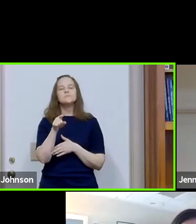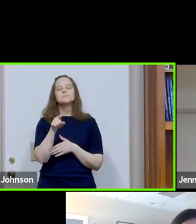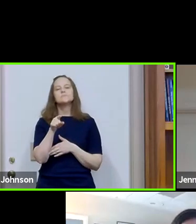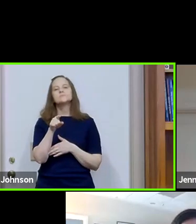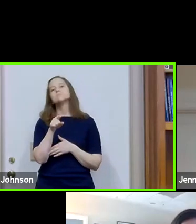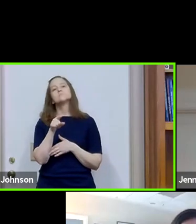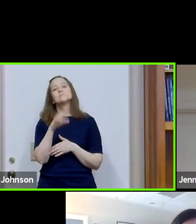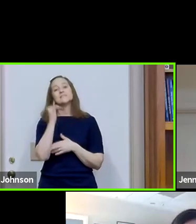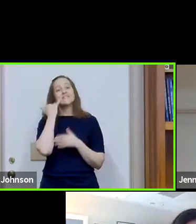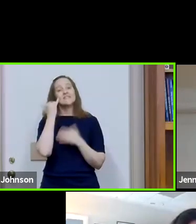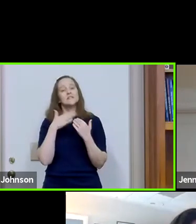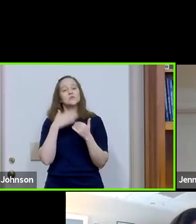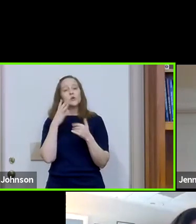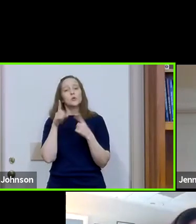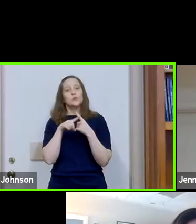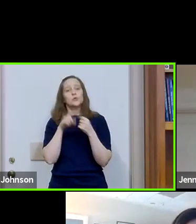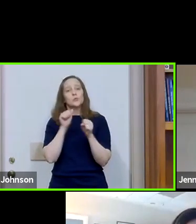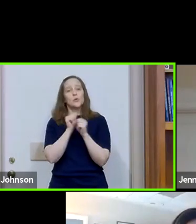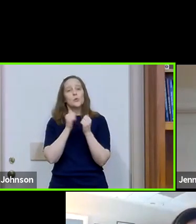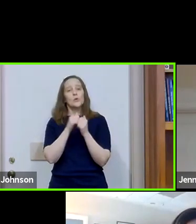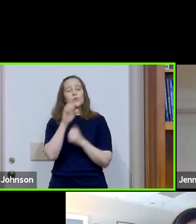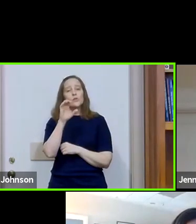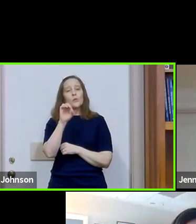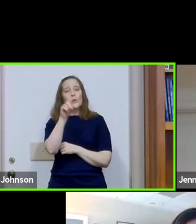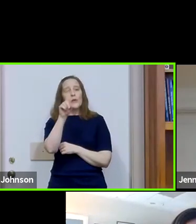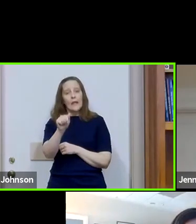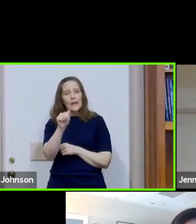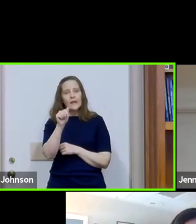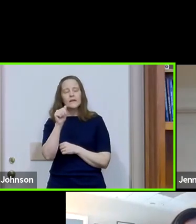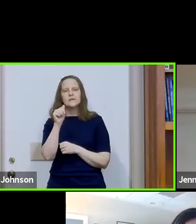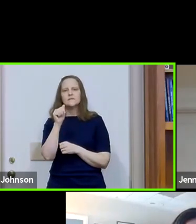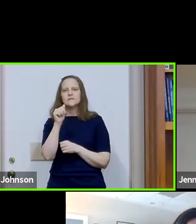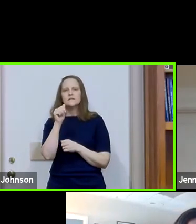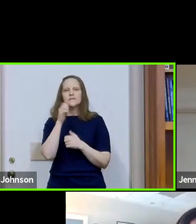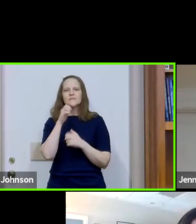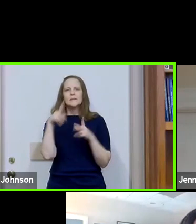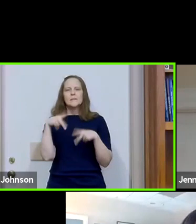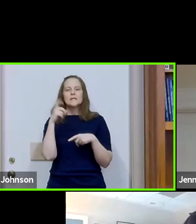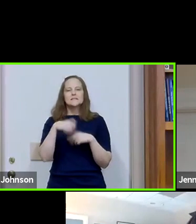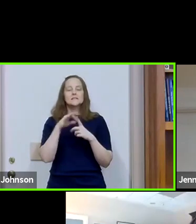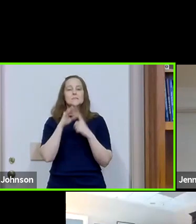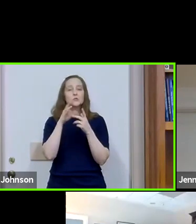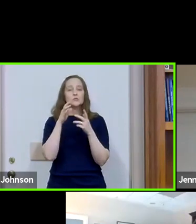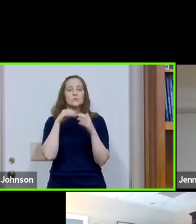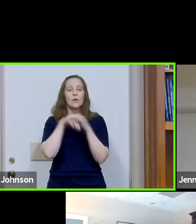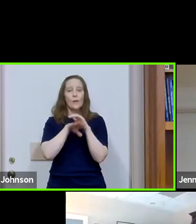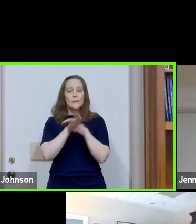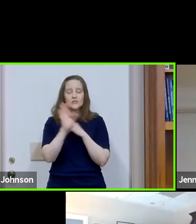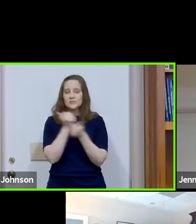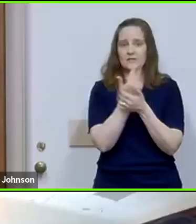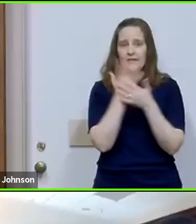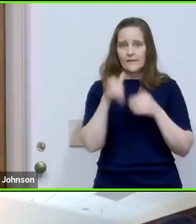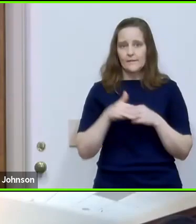That will be easier when you work with ODA if anyone were to need any kind of special accommodations or anything like that.